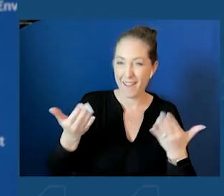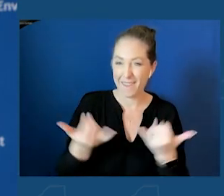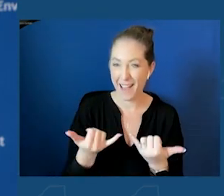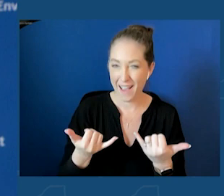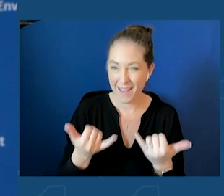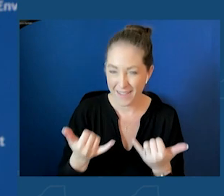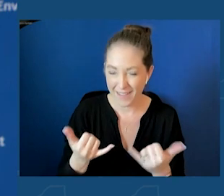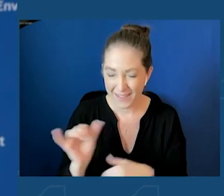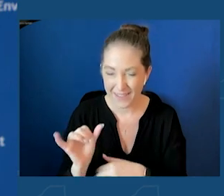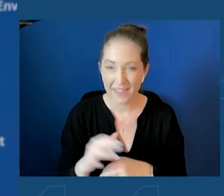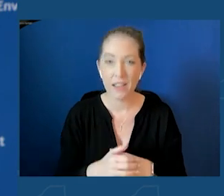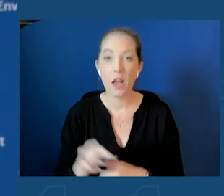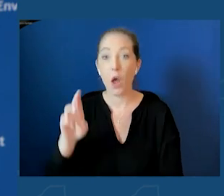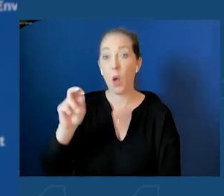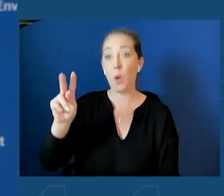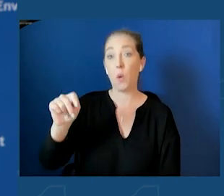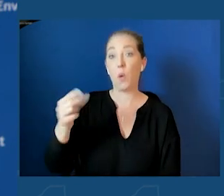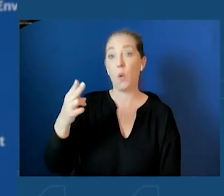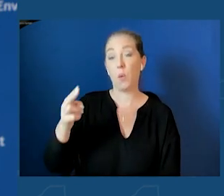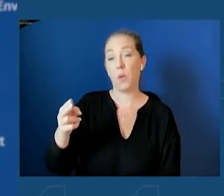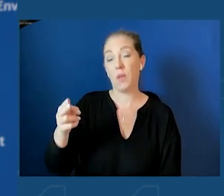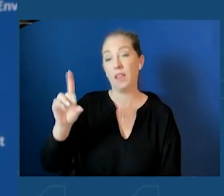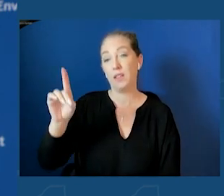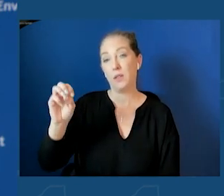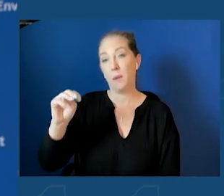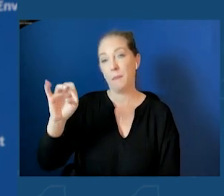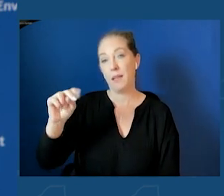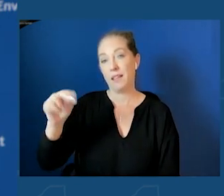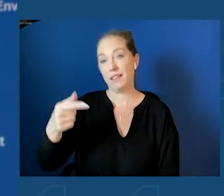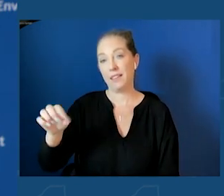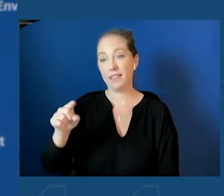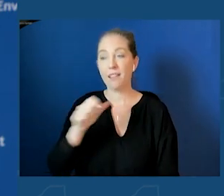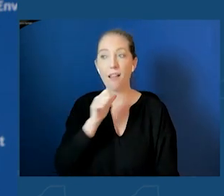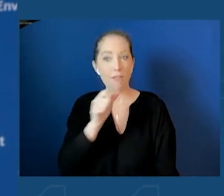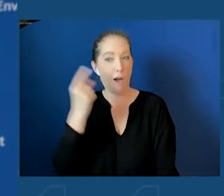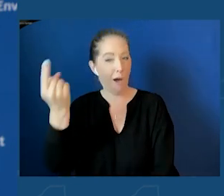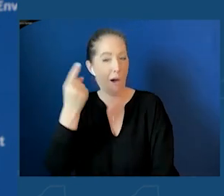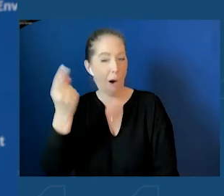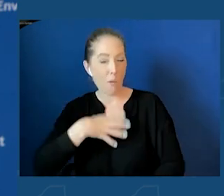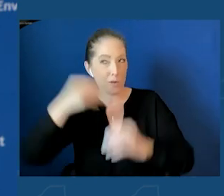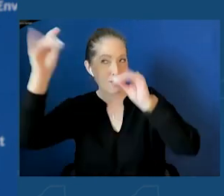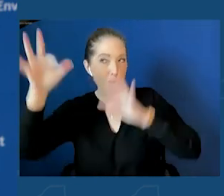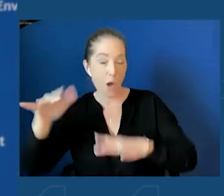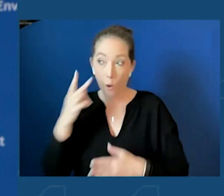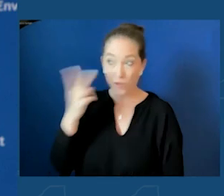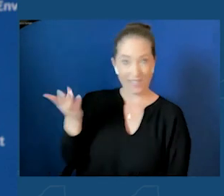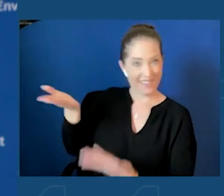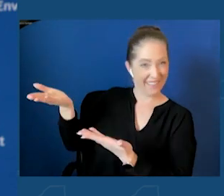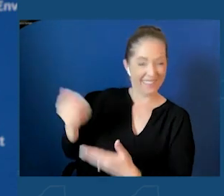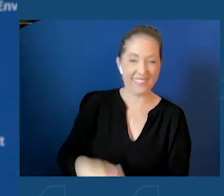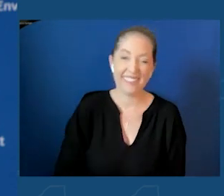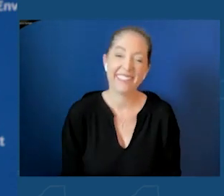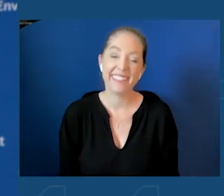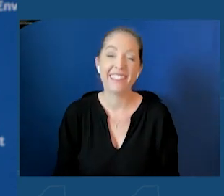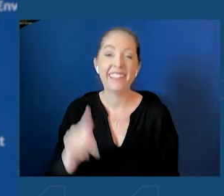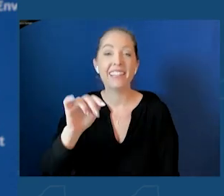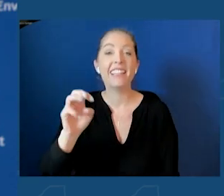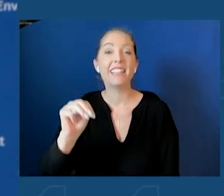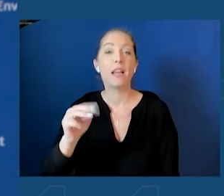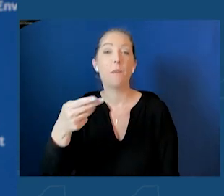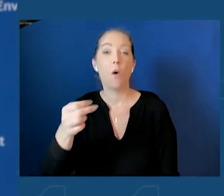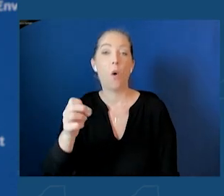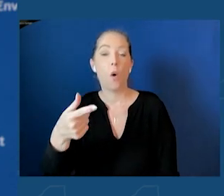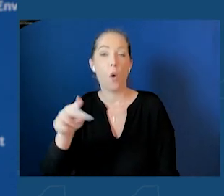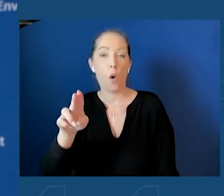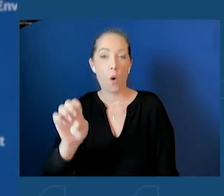you. There's not always snow on the ground, Commissioner. See this? And Tim Hogues, Buffalo Zone, Pride and Joy, our